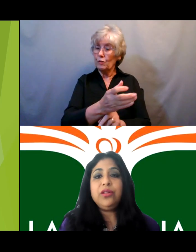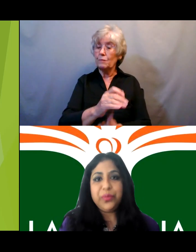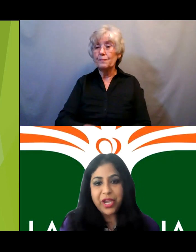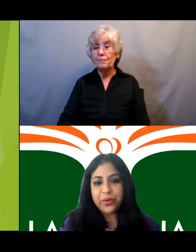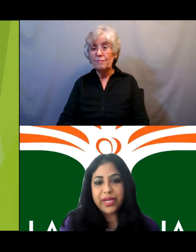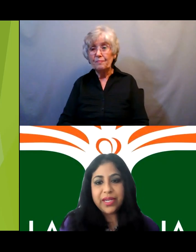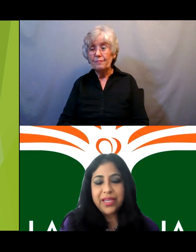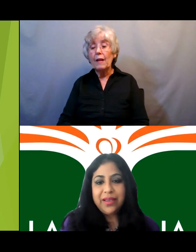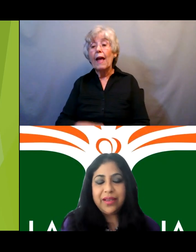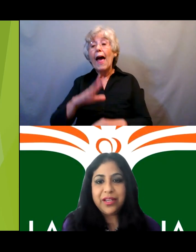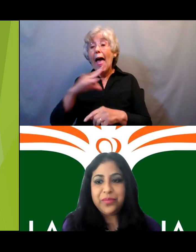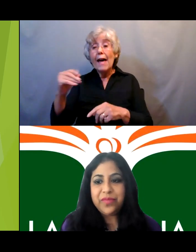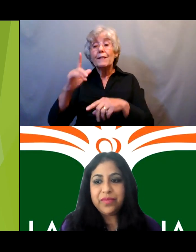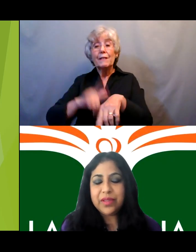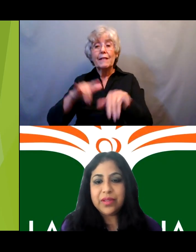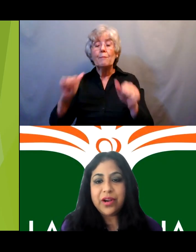while empowering